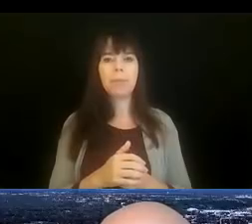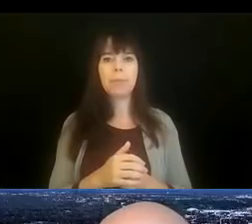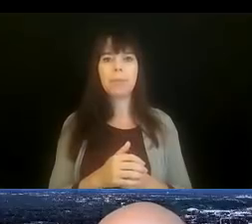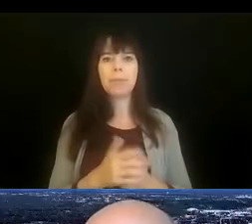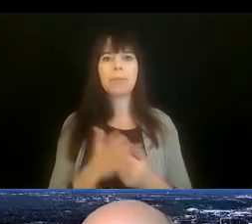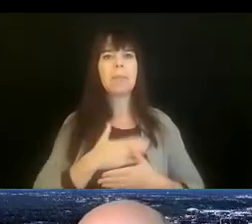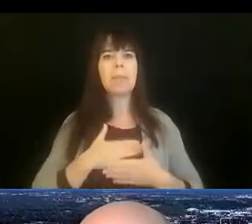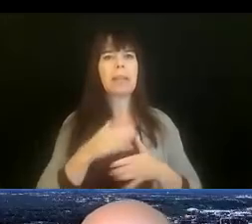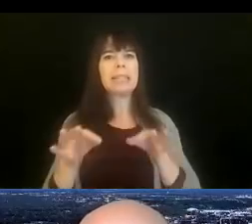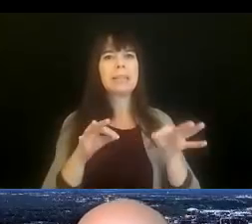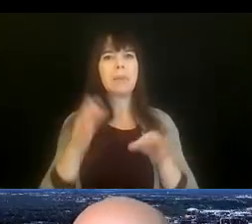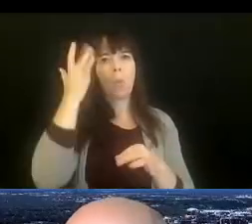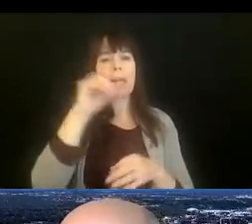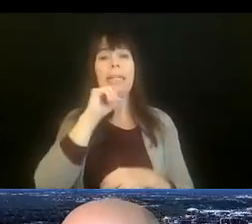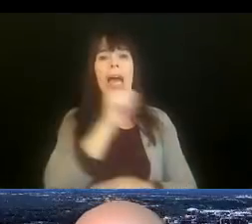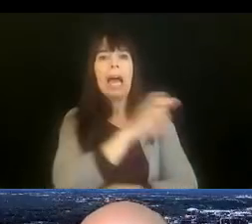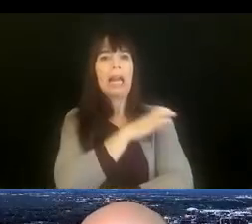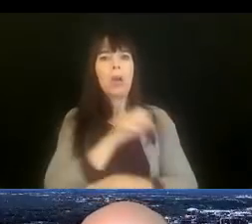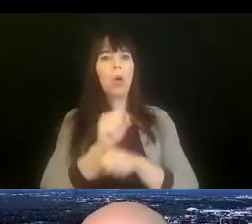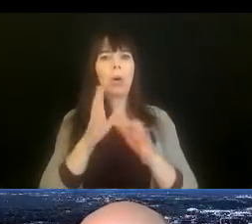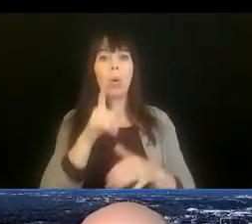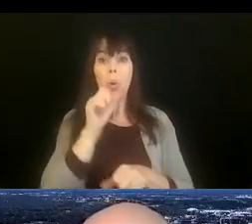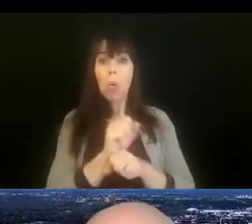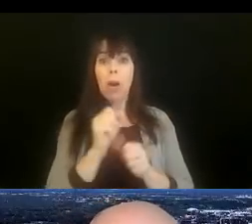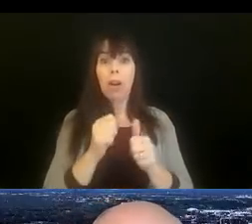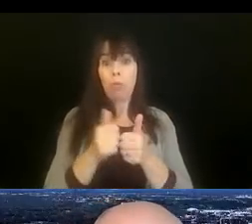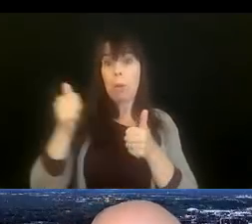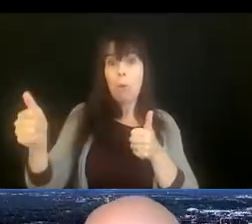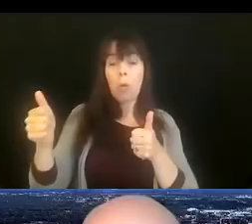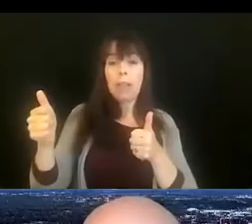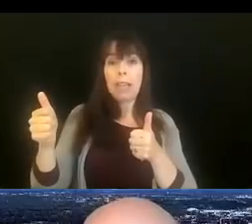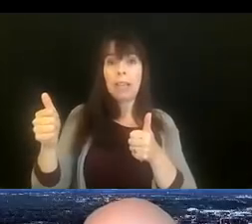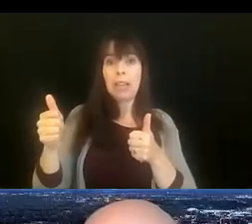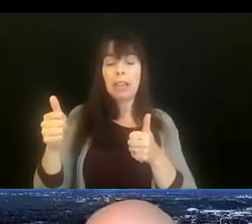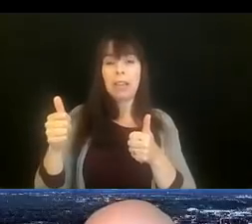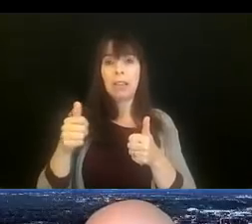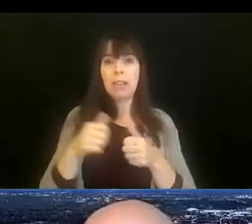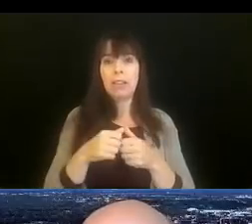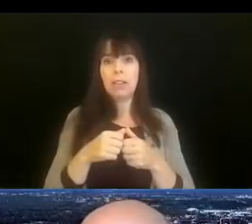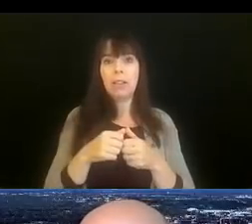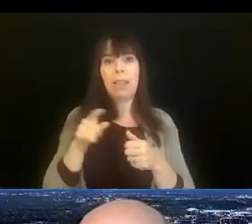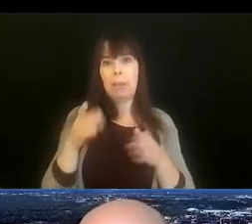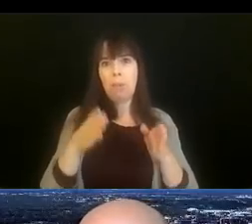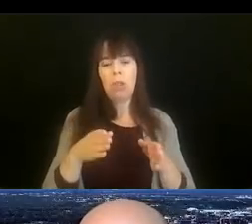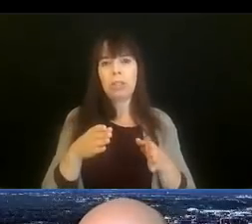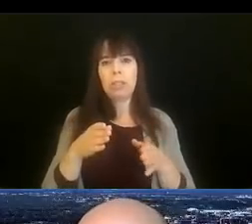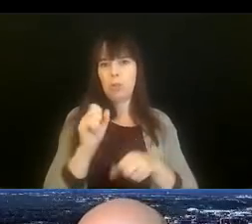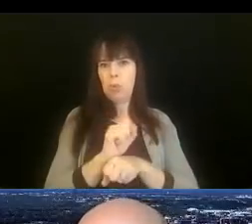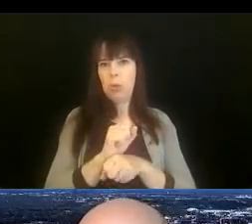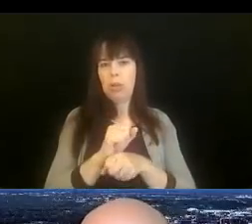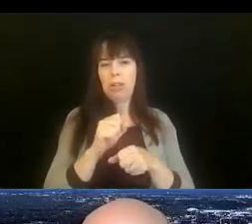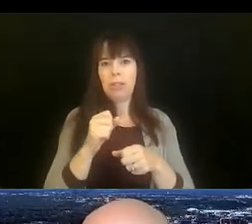Please explain why non-clinical workers who are working remotely, and in this particular individual's